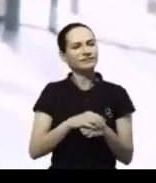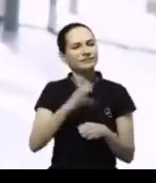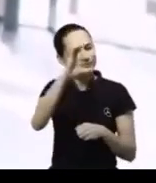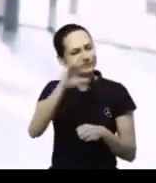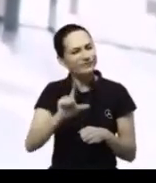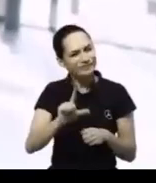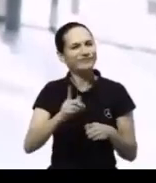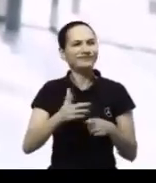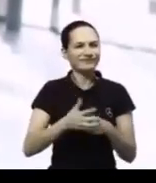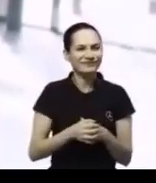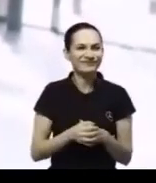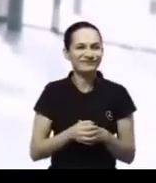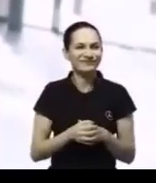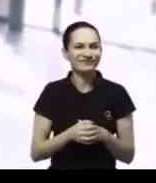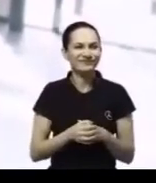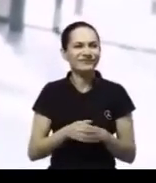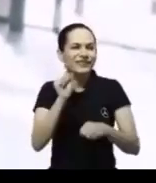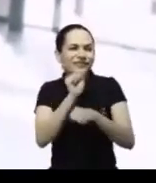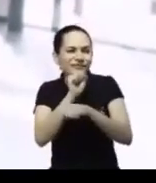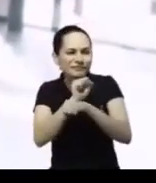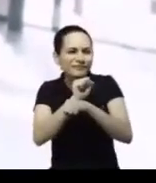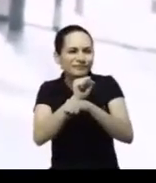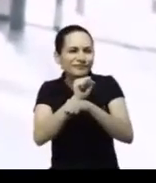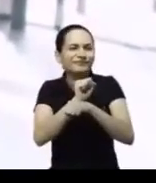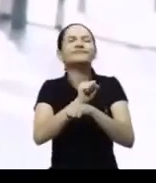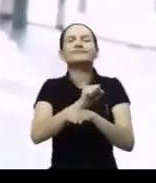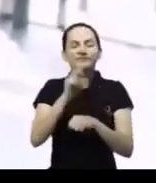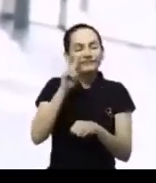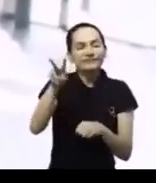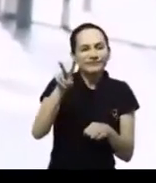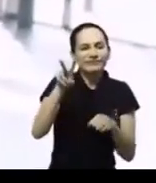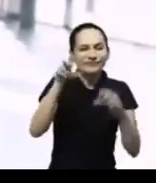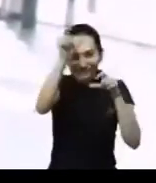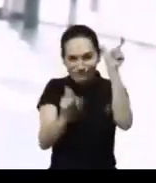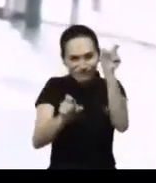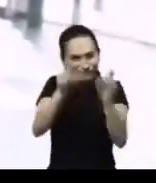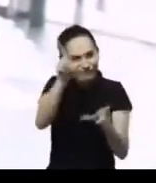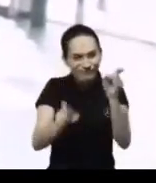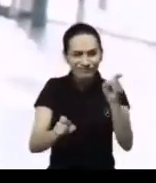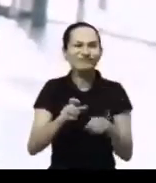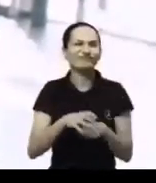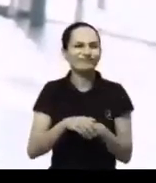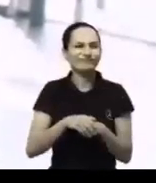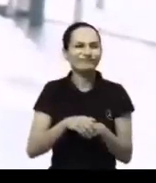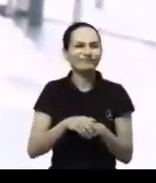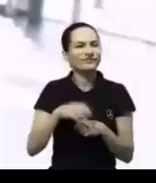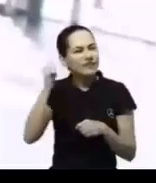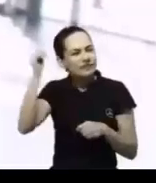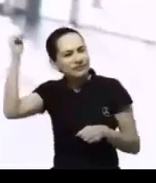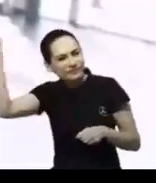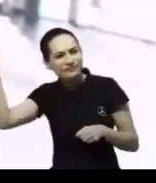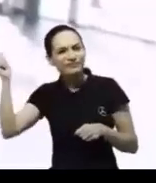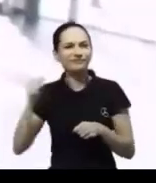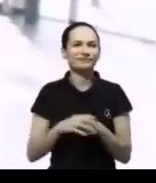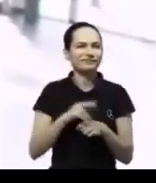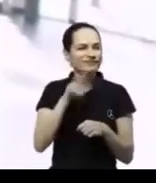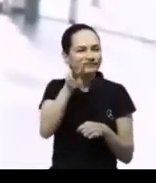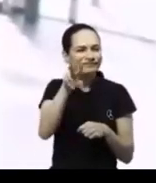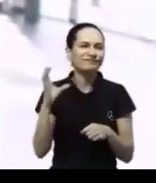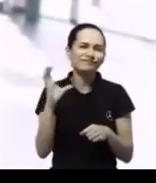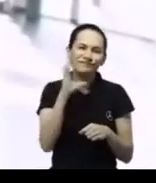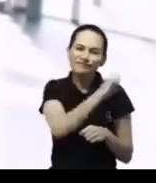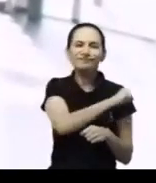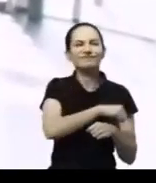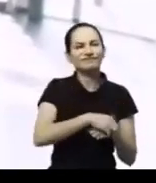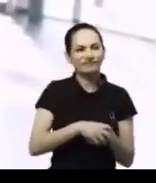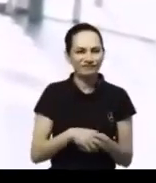you in person to get to know you guys. And I also really look forward to traveling to see you as soon as things get back to